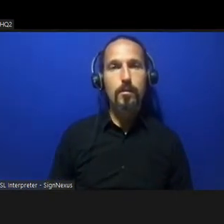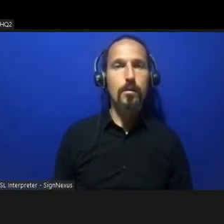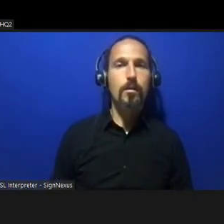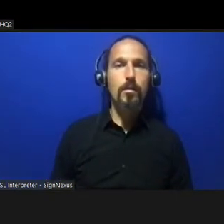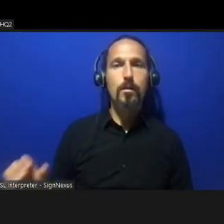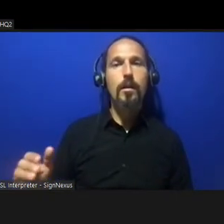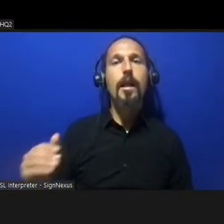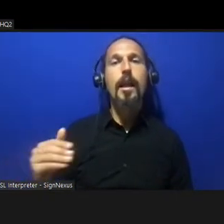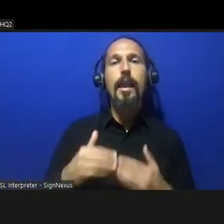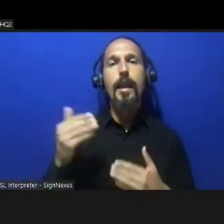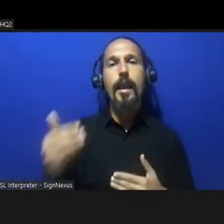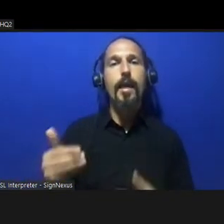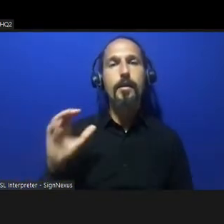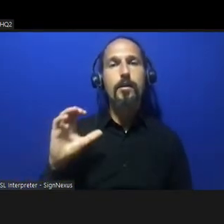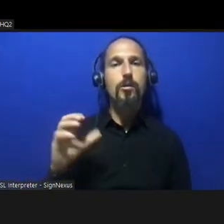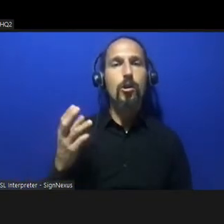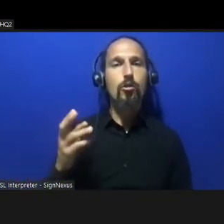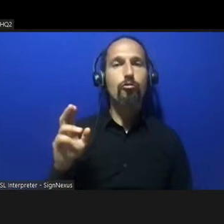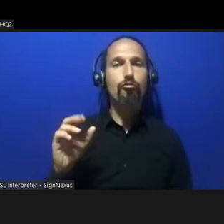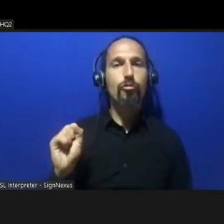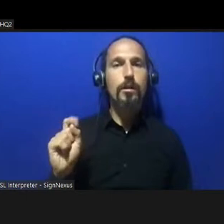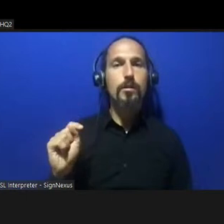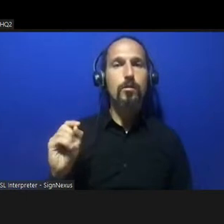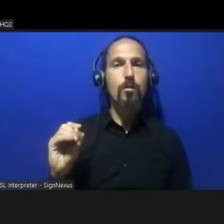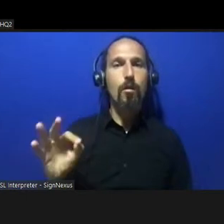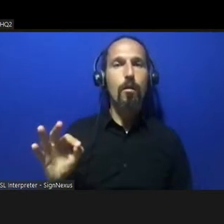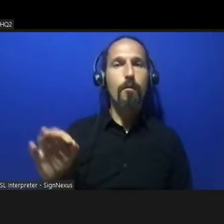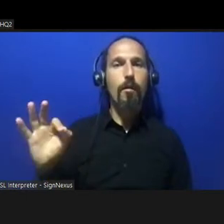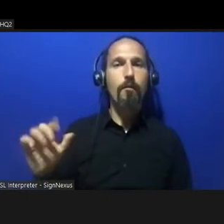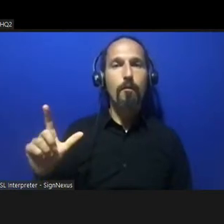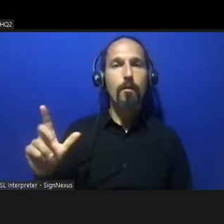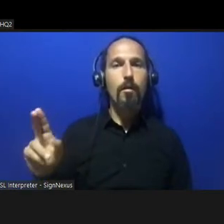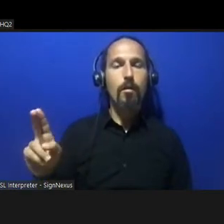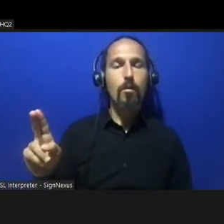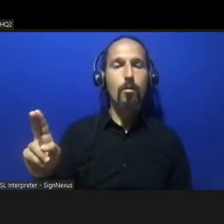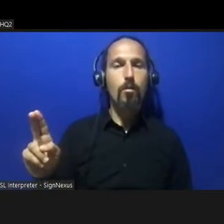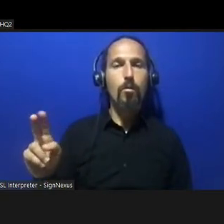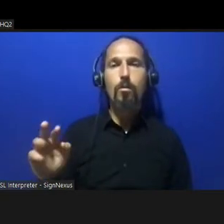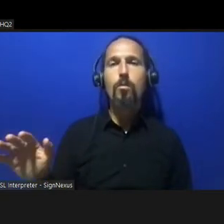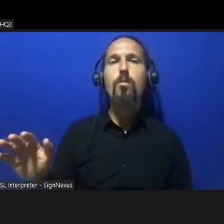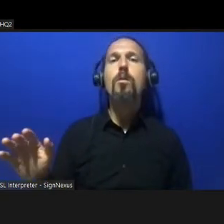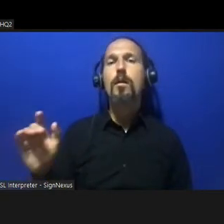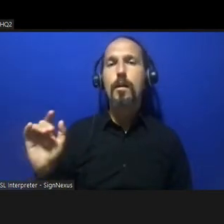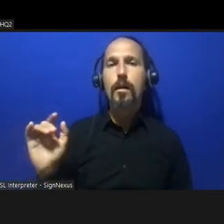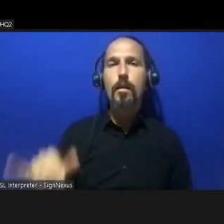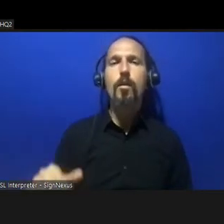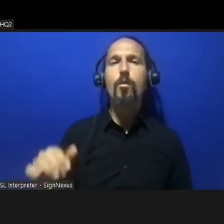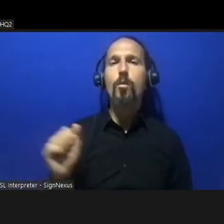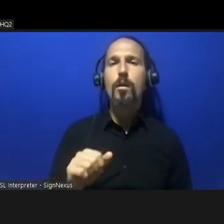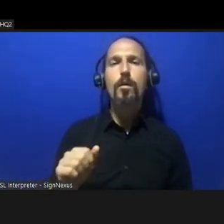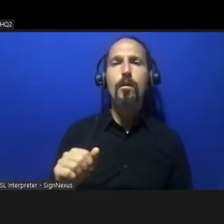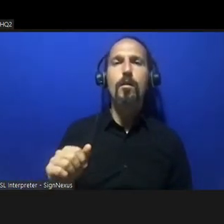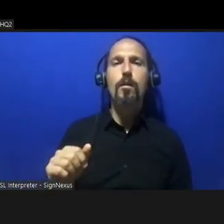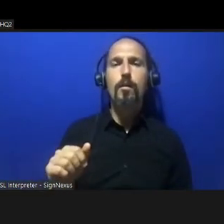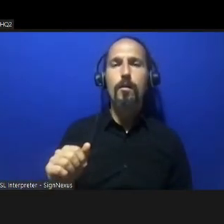our next speaker is christoph klowinskowitz followed by ranjit singh